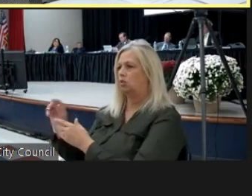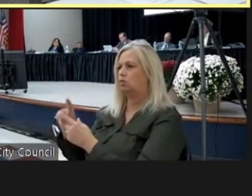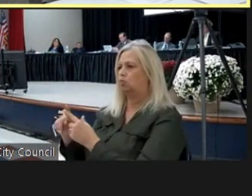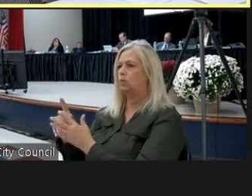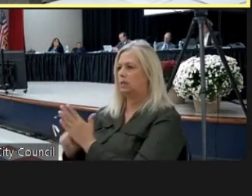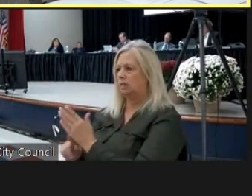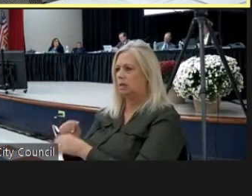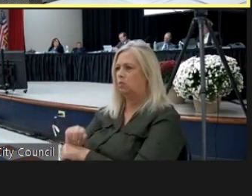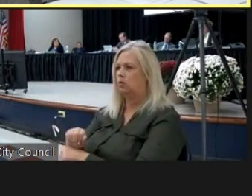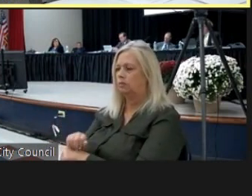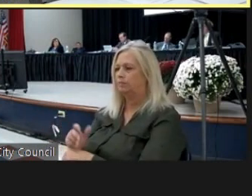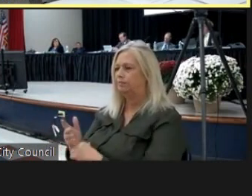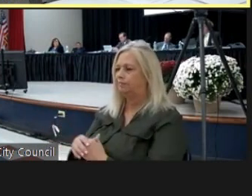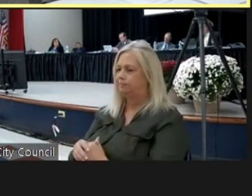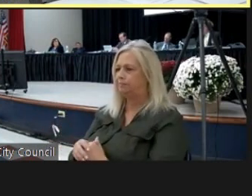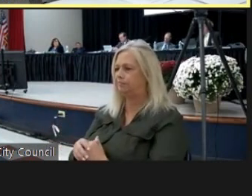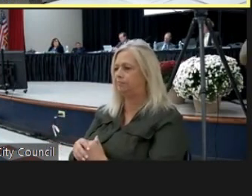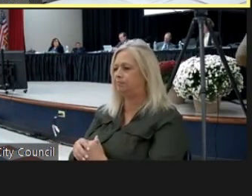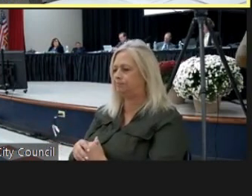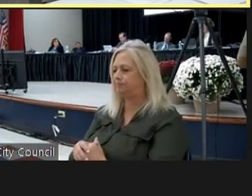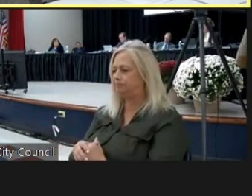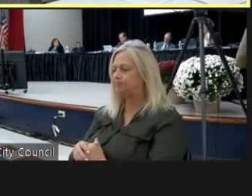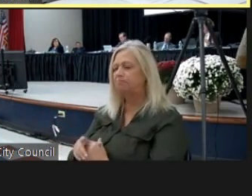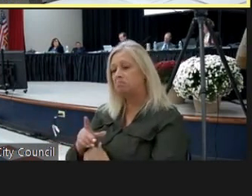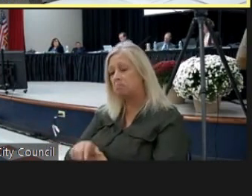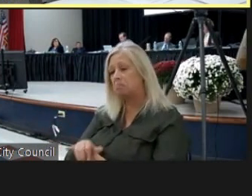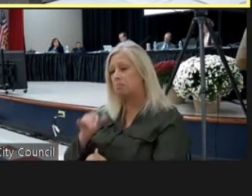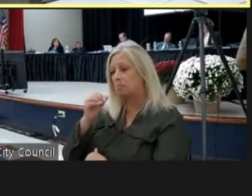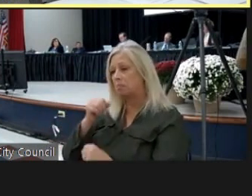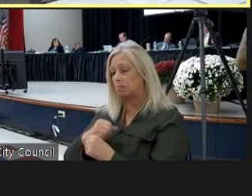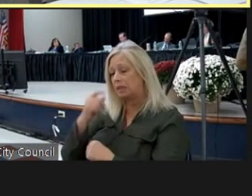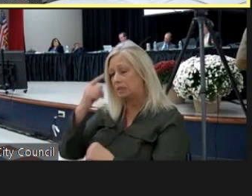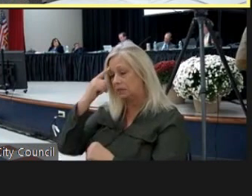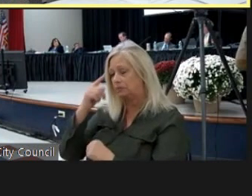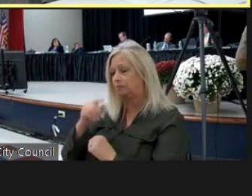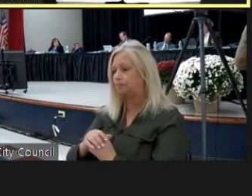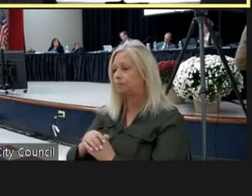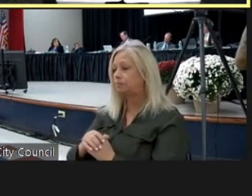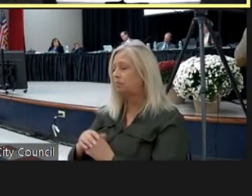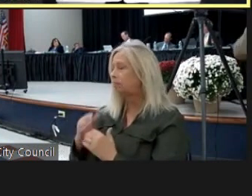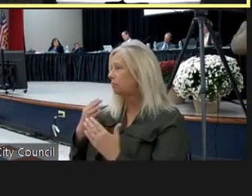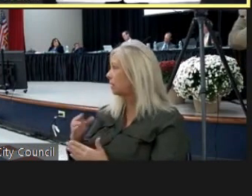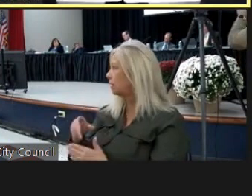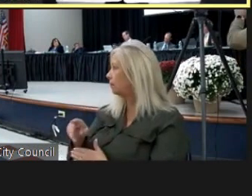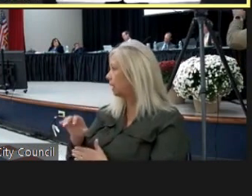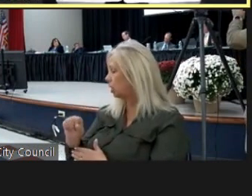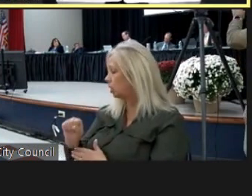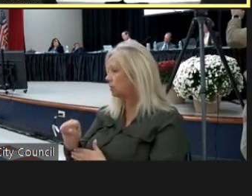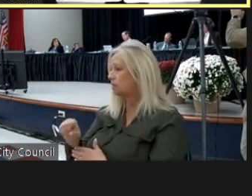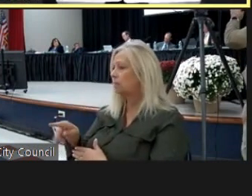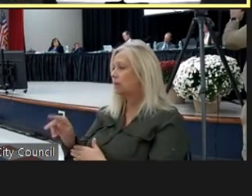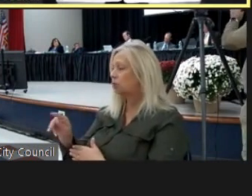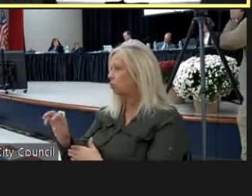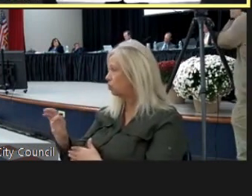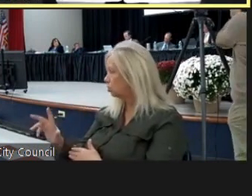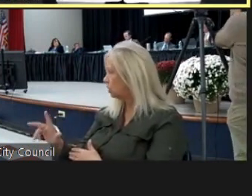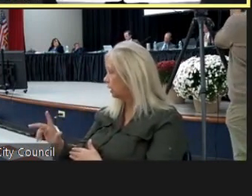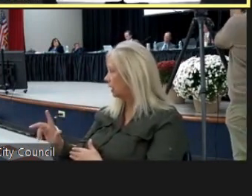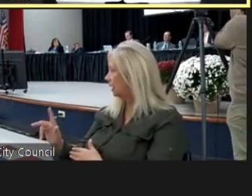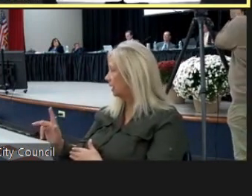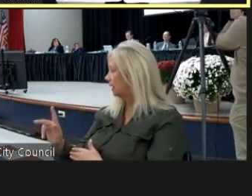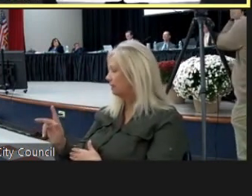sense. Yeah, great report, and I appreciate Paris, Patrick, and Paul. Oh, it's 3 Ps too. Oh,